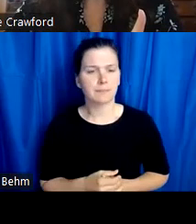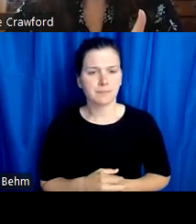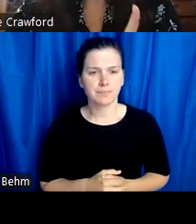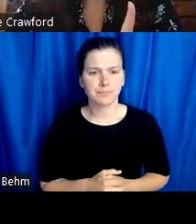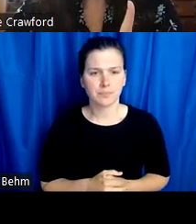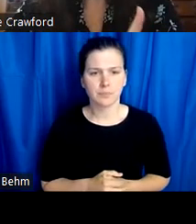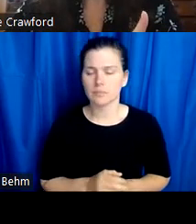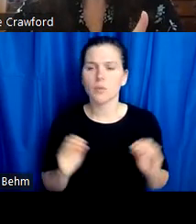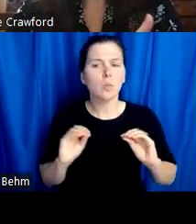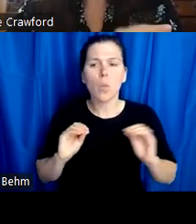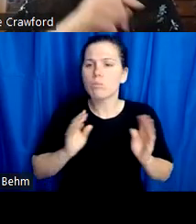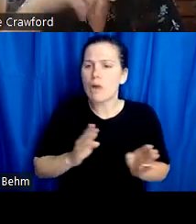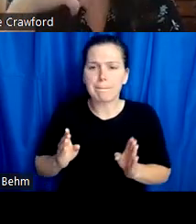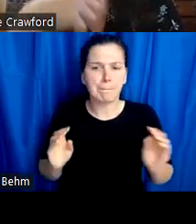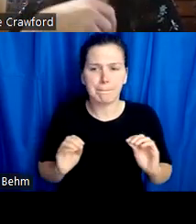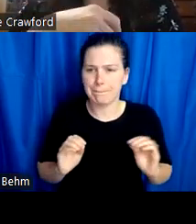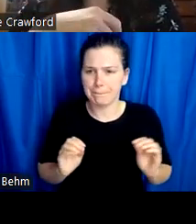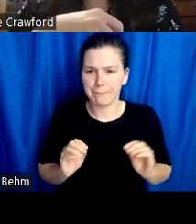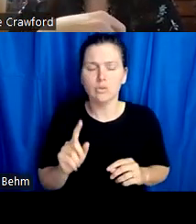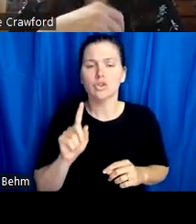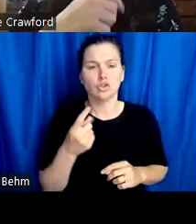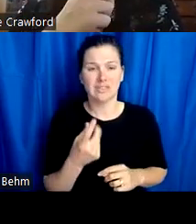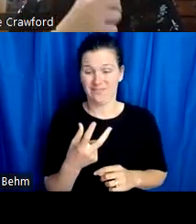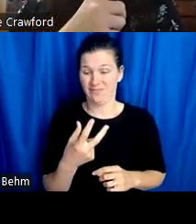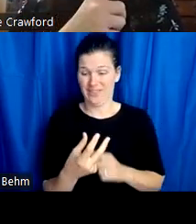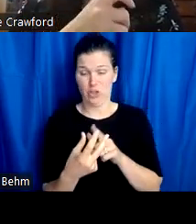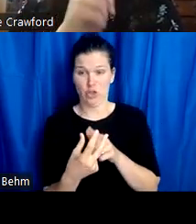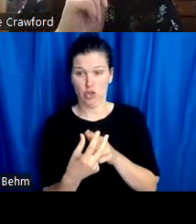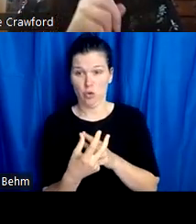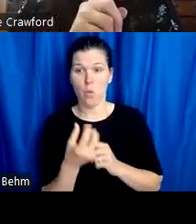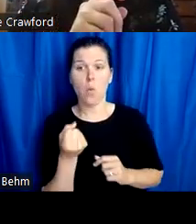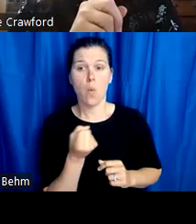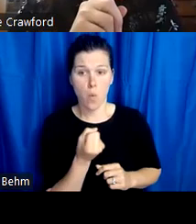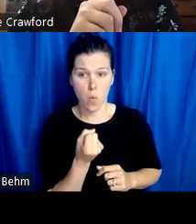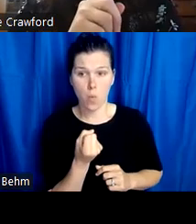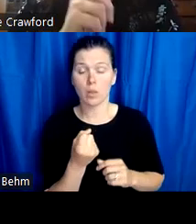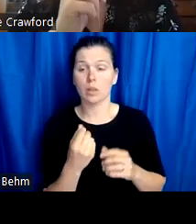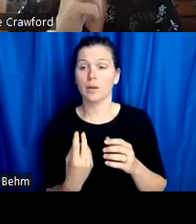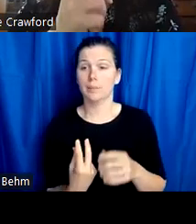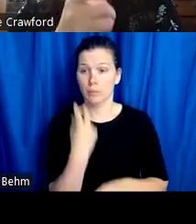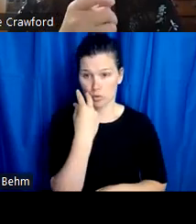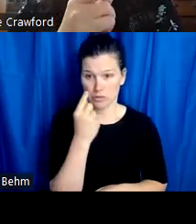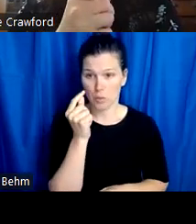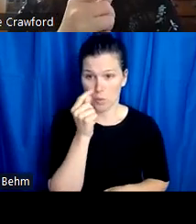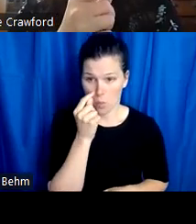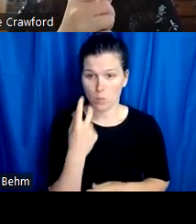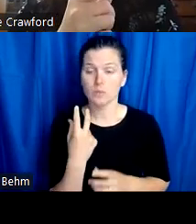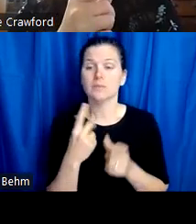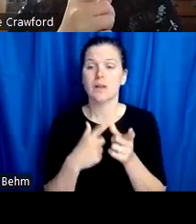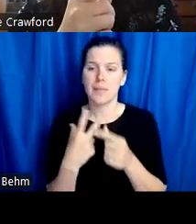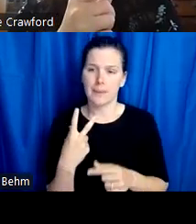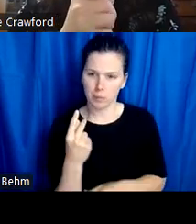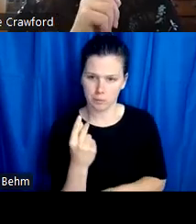it. You only put your fingers there, hold it there, put it into the nostril, and depress the